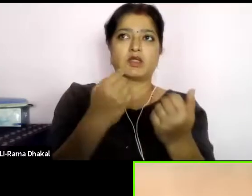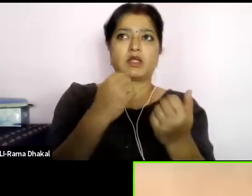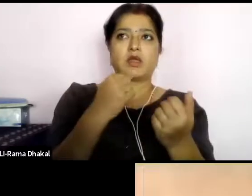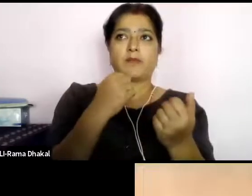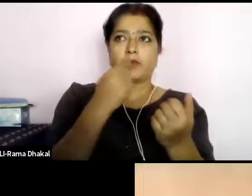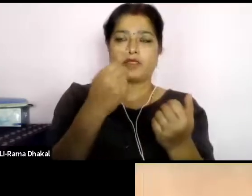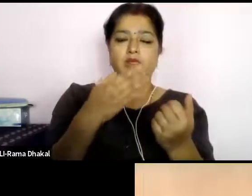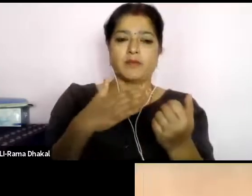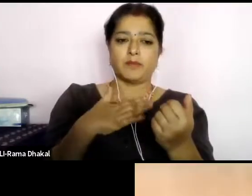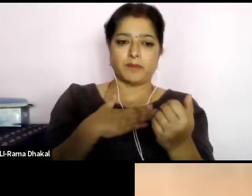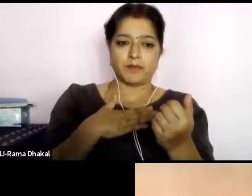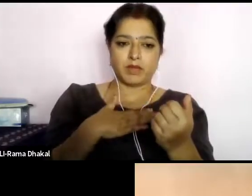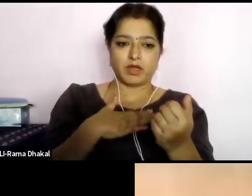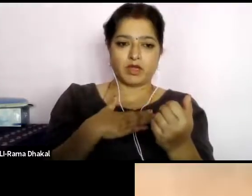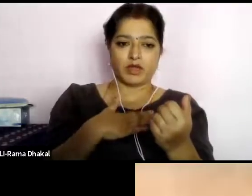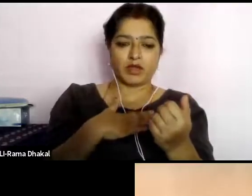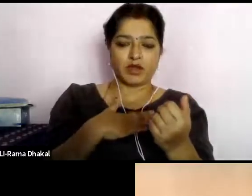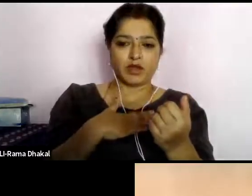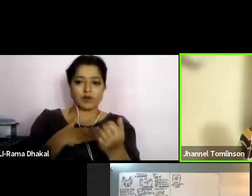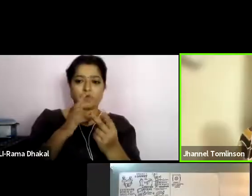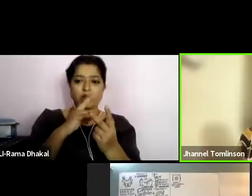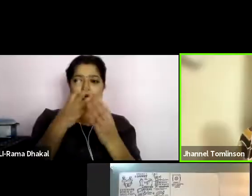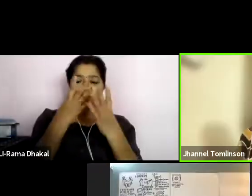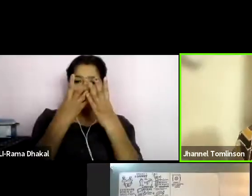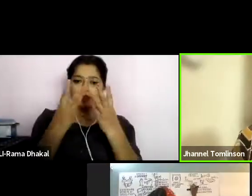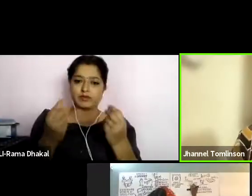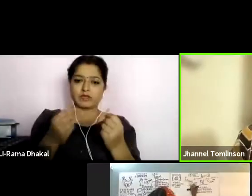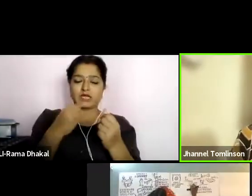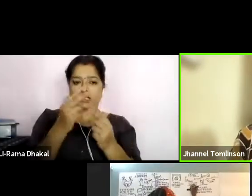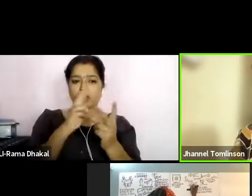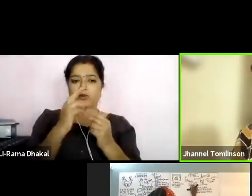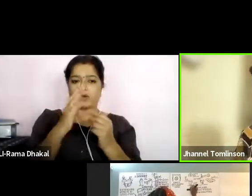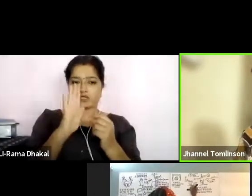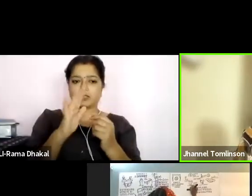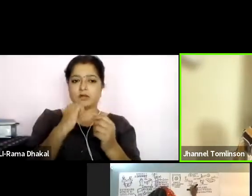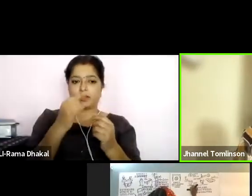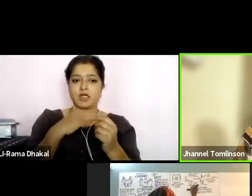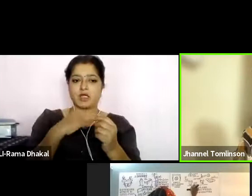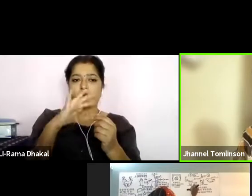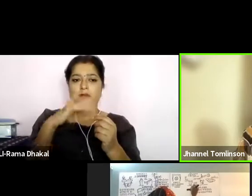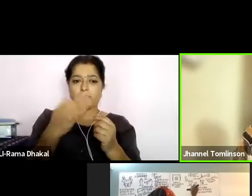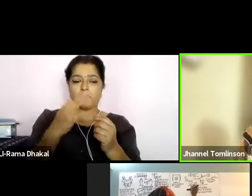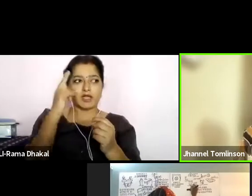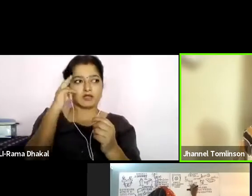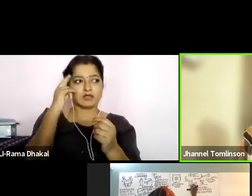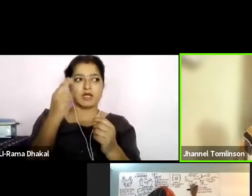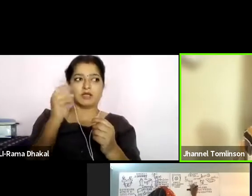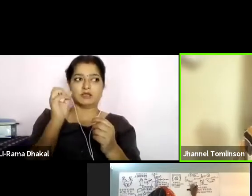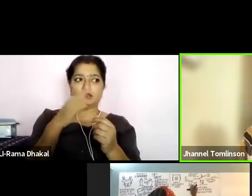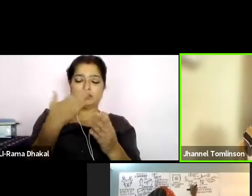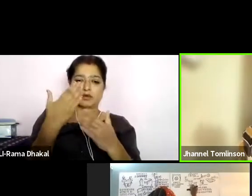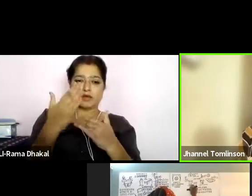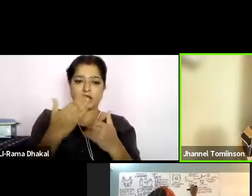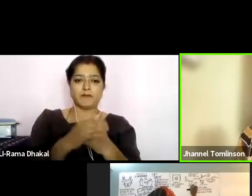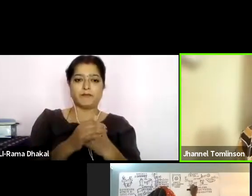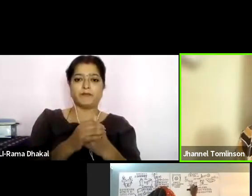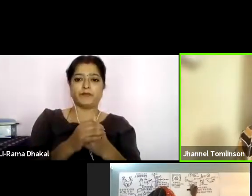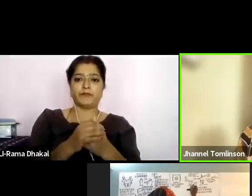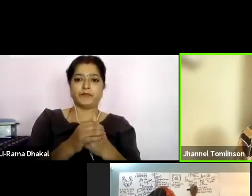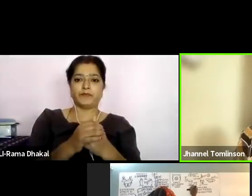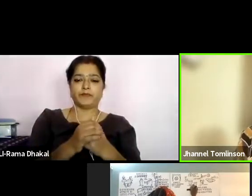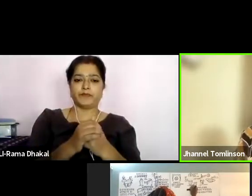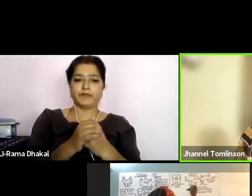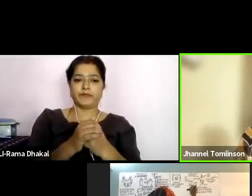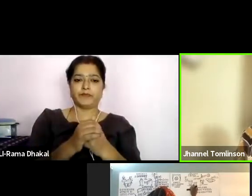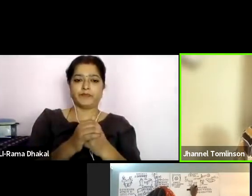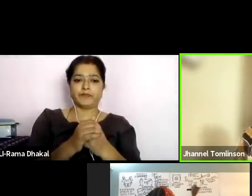Thank you so much for sharing those perspectives, Pratima. You know, there are a few that jumped out at me. I'm happy that you highlighted the fact that you don't always want